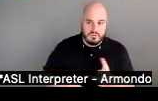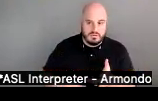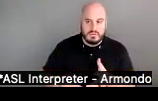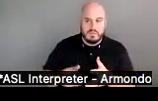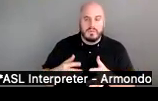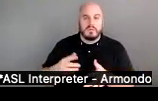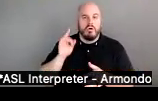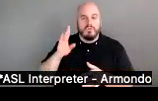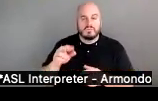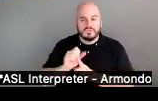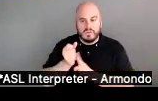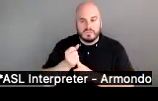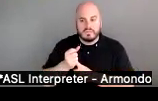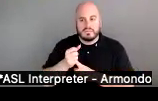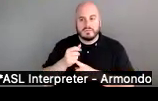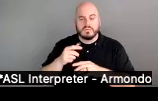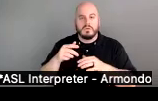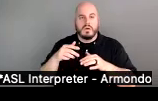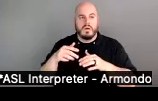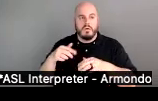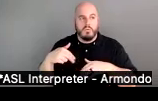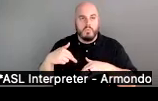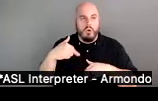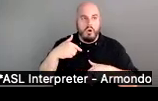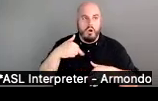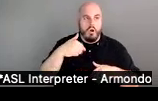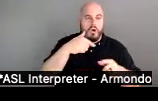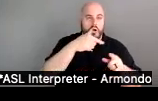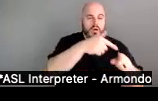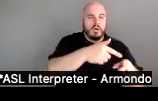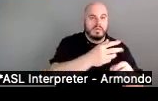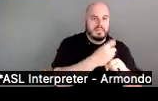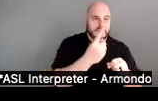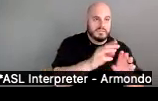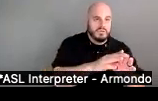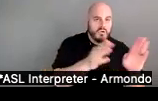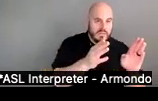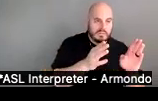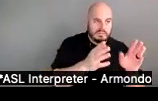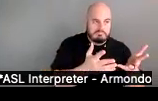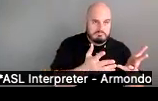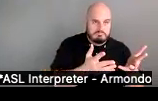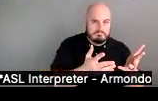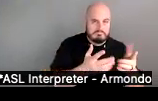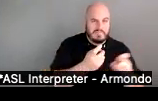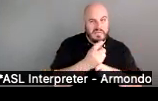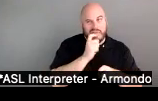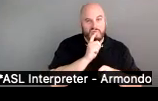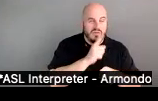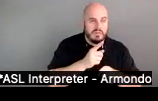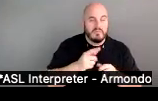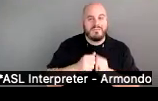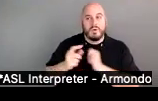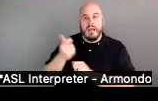do I walk, I'm kidding but not, across campus to get to something that's opened when everybody else can just use this